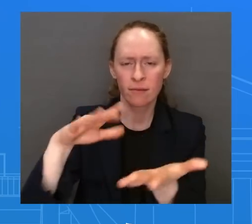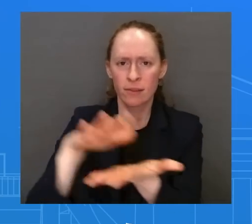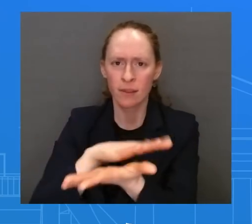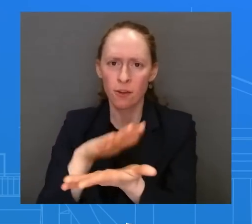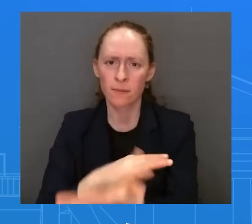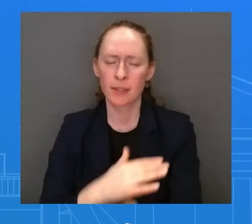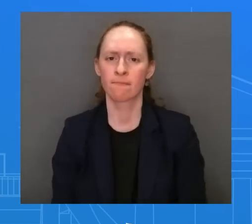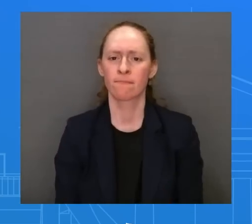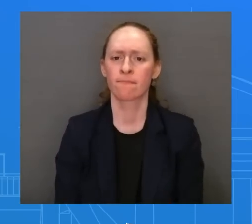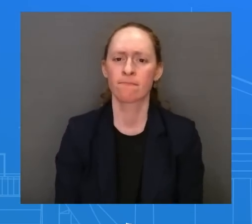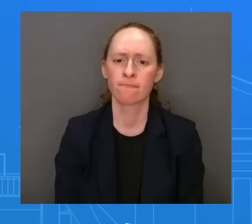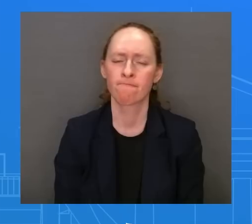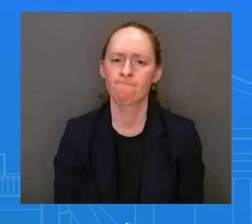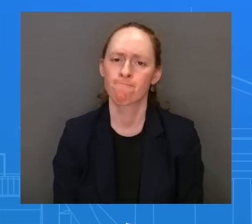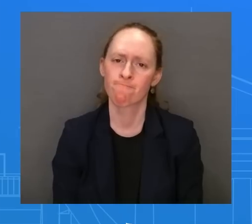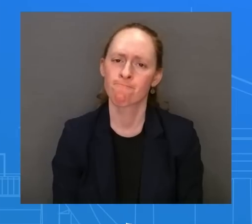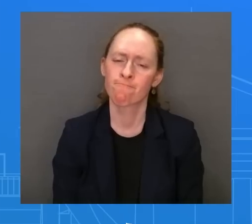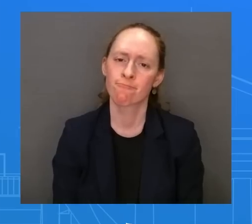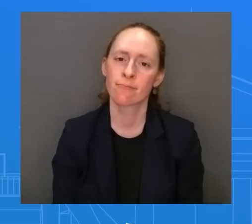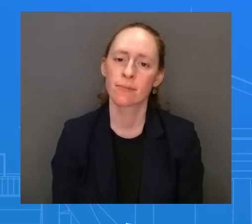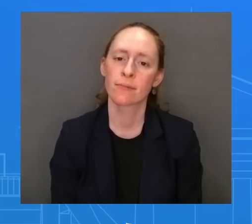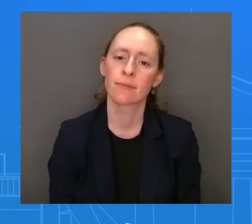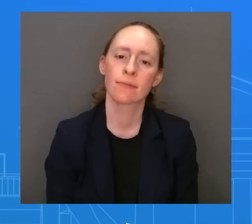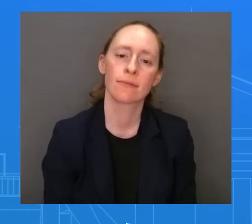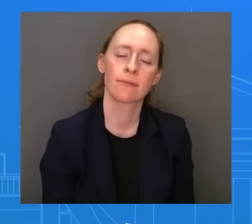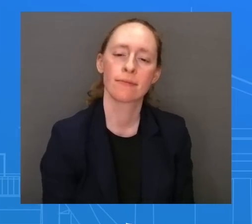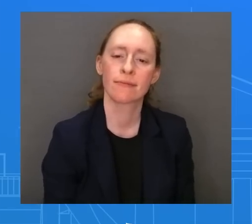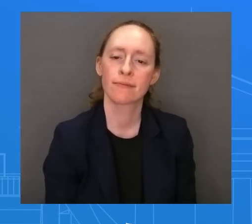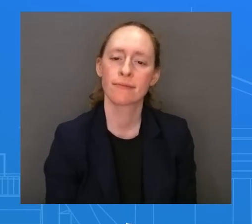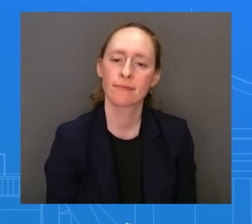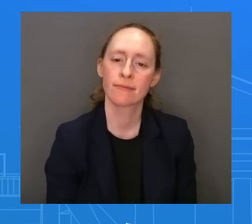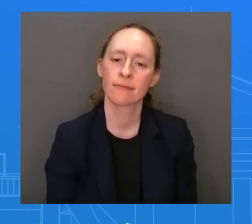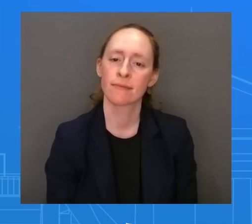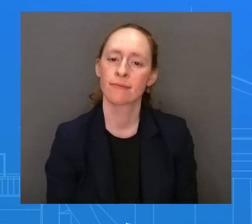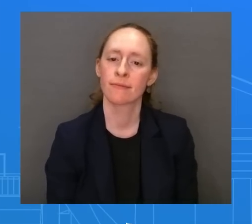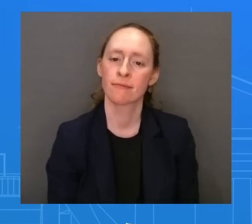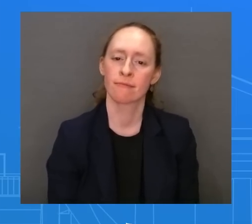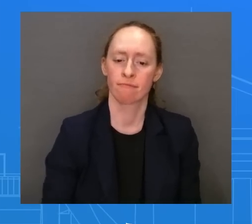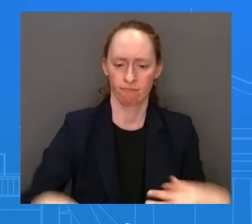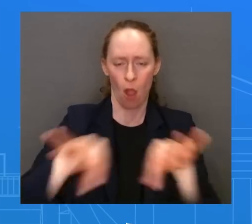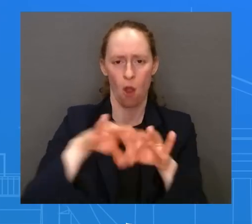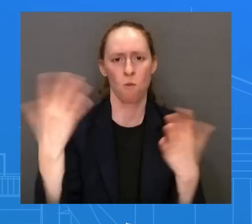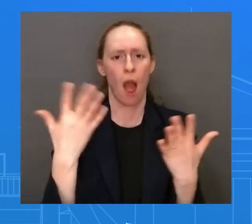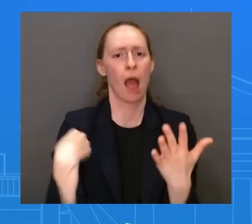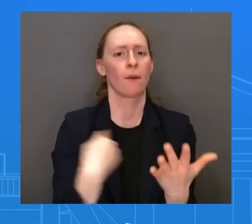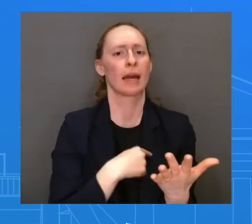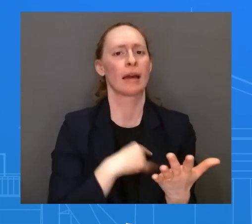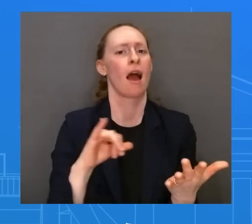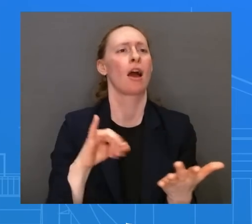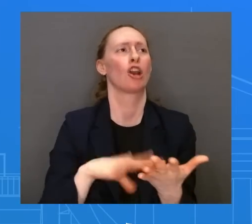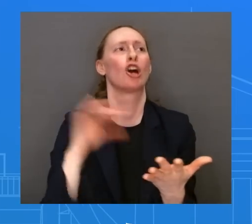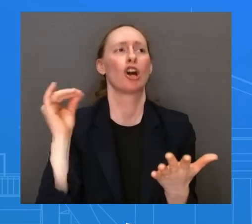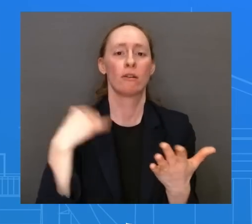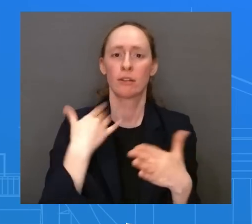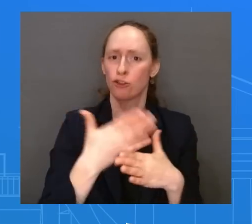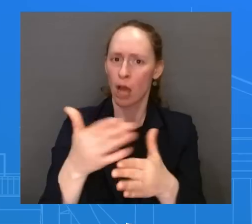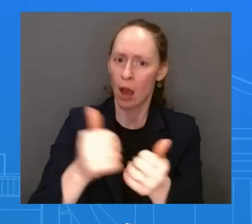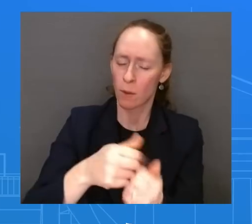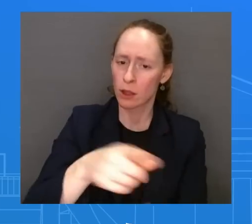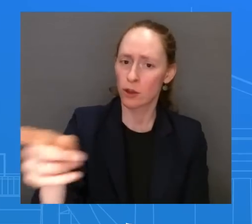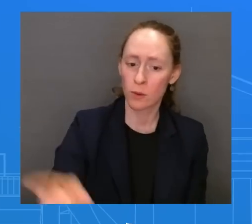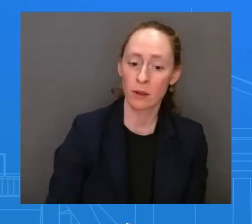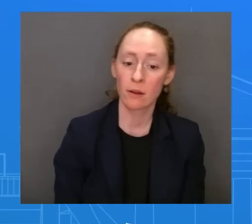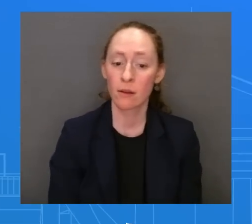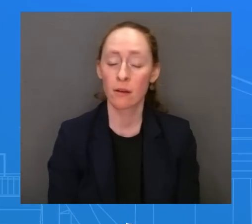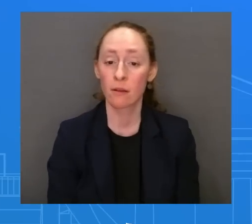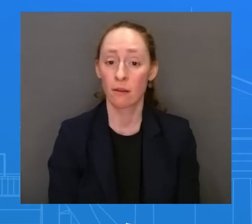that were able to share more openly and more publicly with you and I'll tell you this you got questions after the briefing today I'll stay here as long as you want you got questions